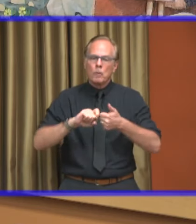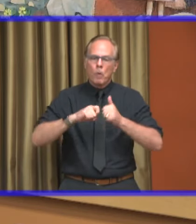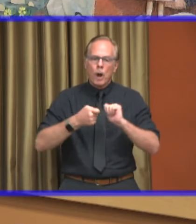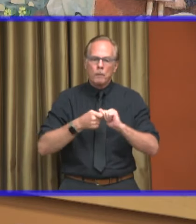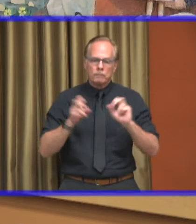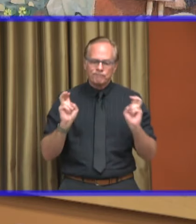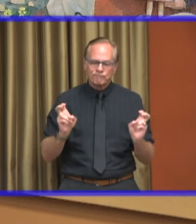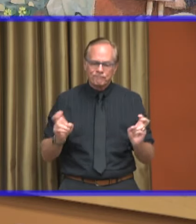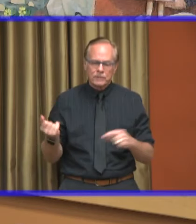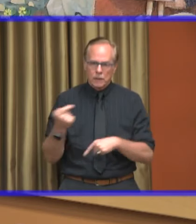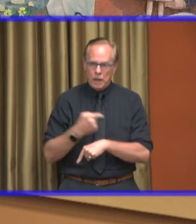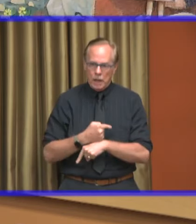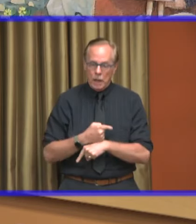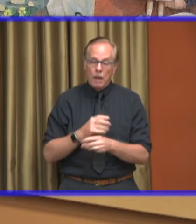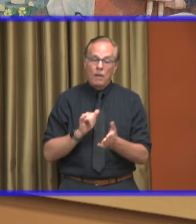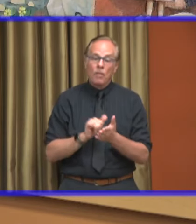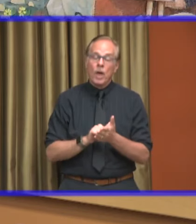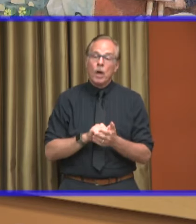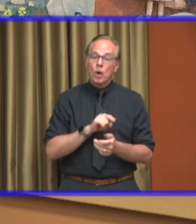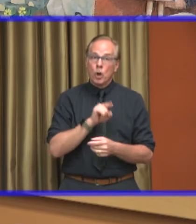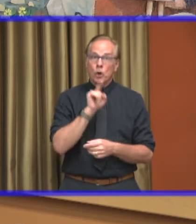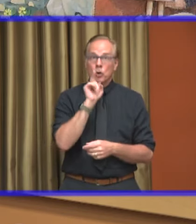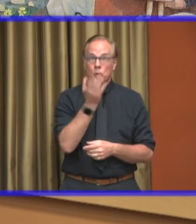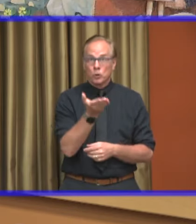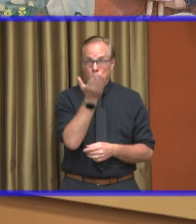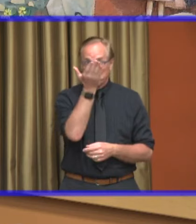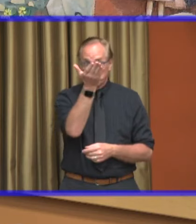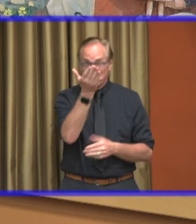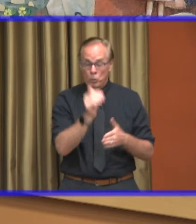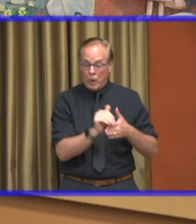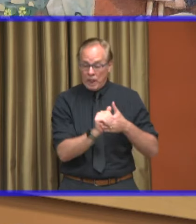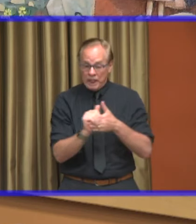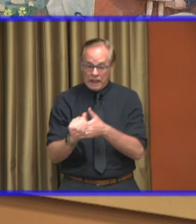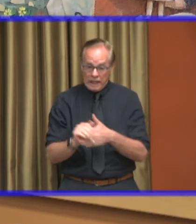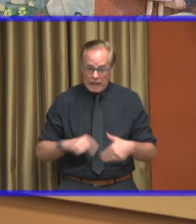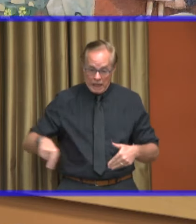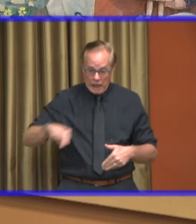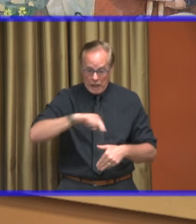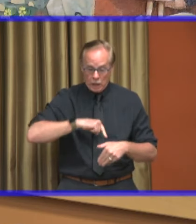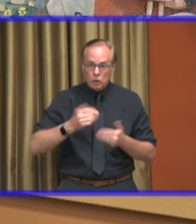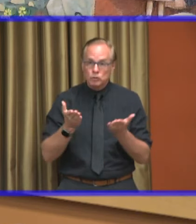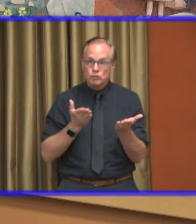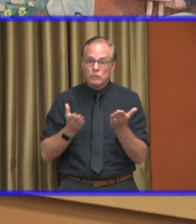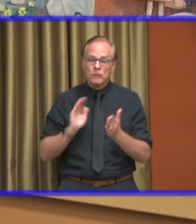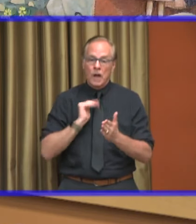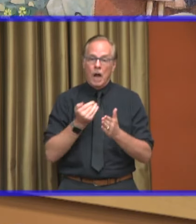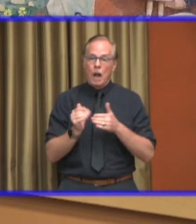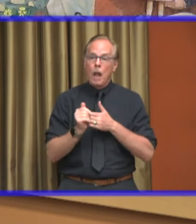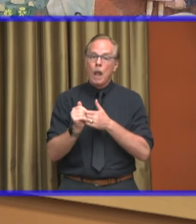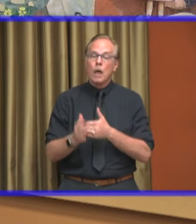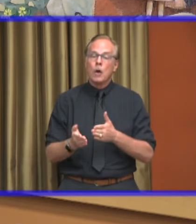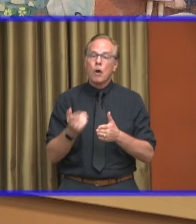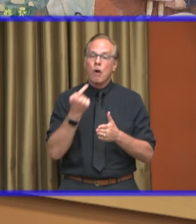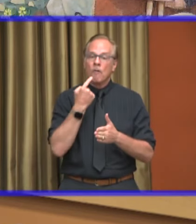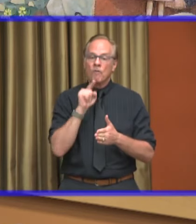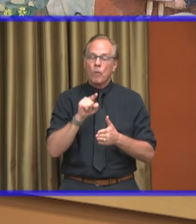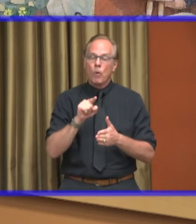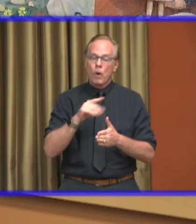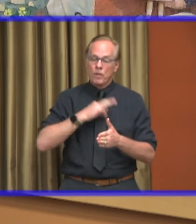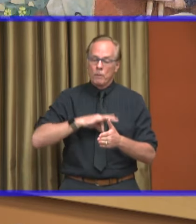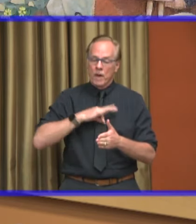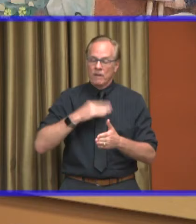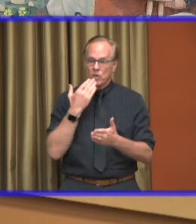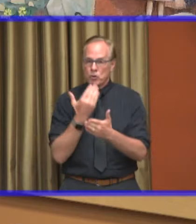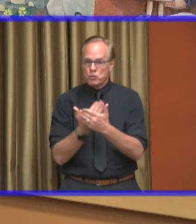today, that you would lead and direct our servants here, our leaders, for the good of